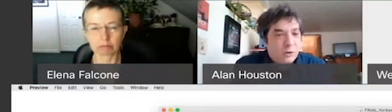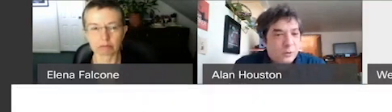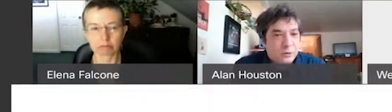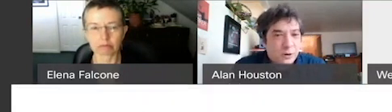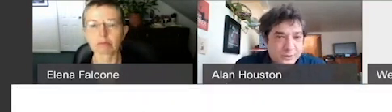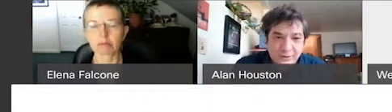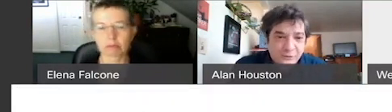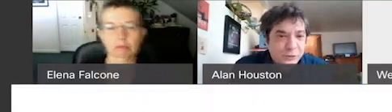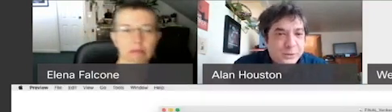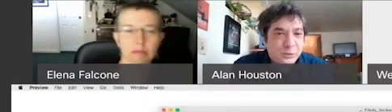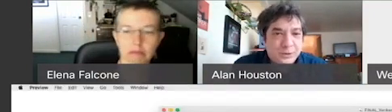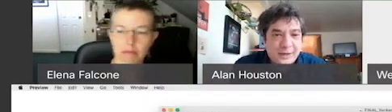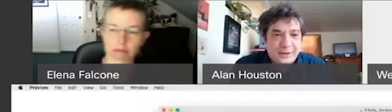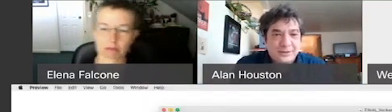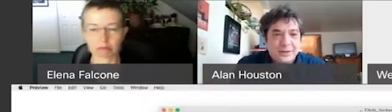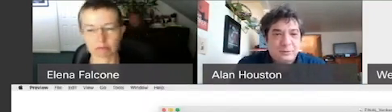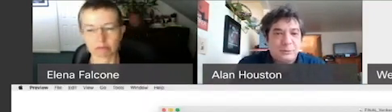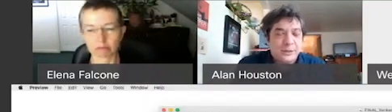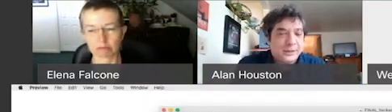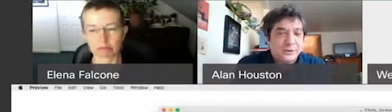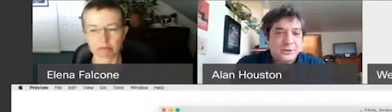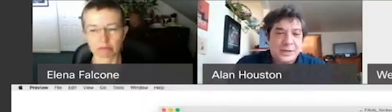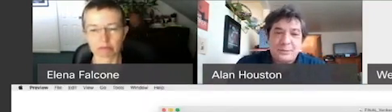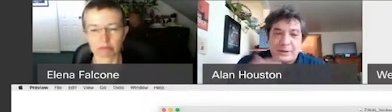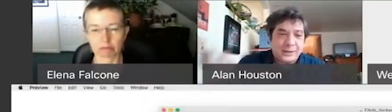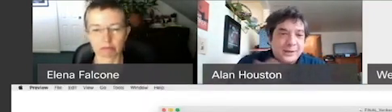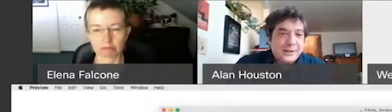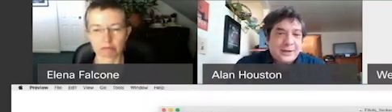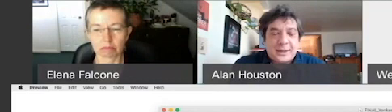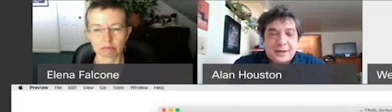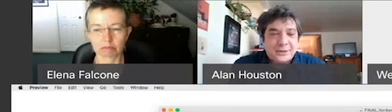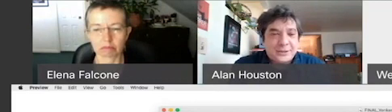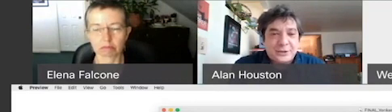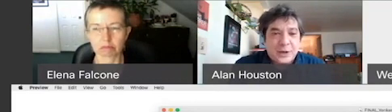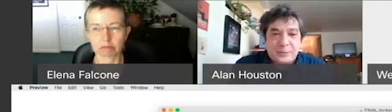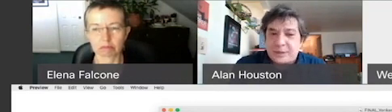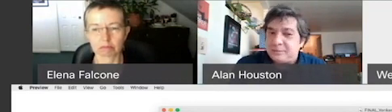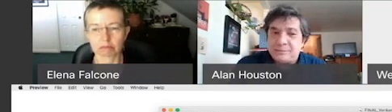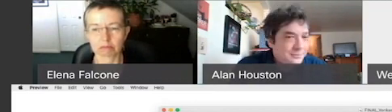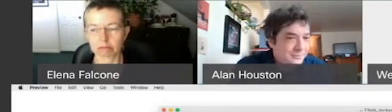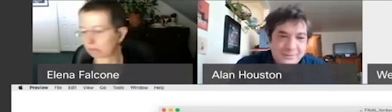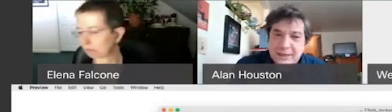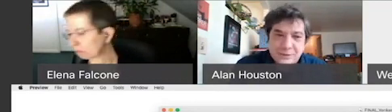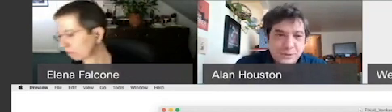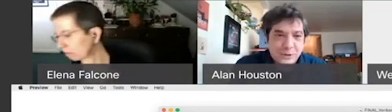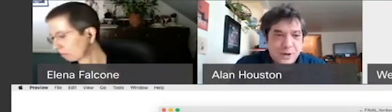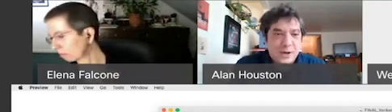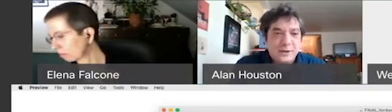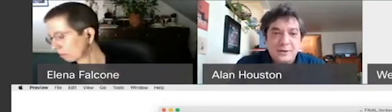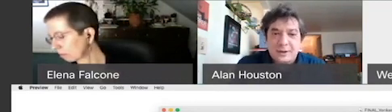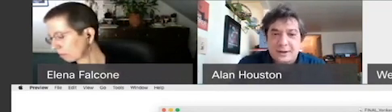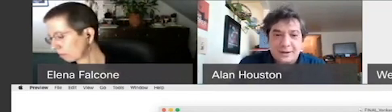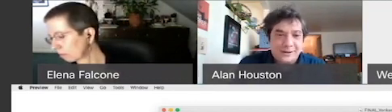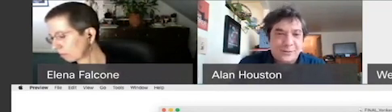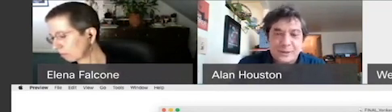looking for new people, and we really encourage anybody just to drop in, tell us what's going on.